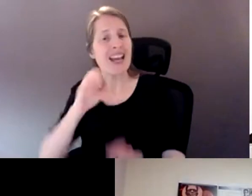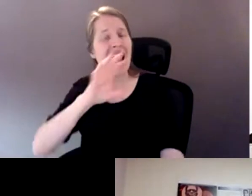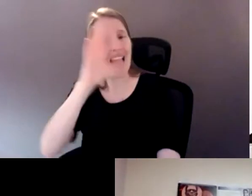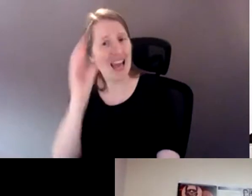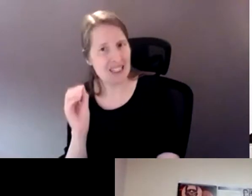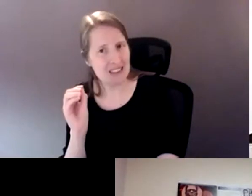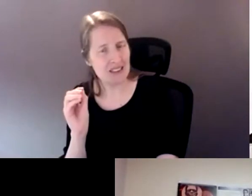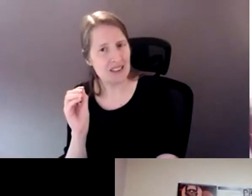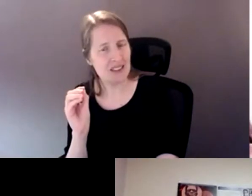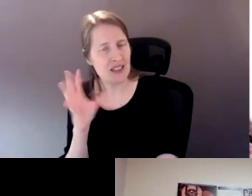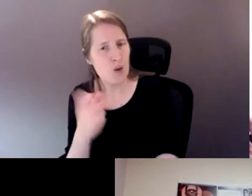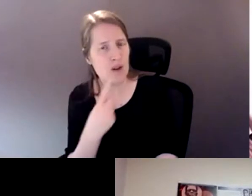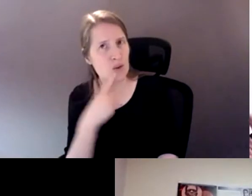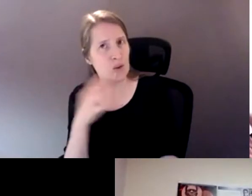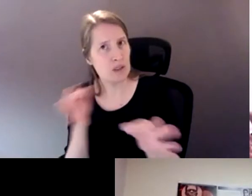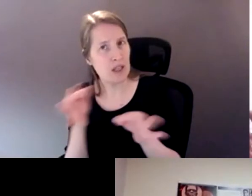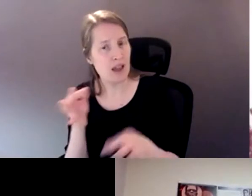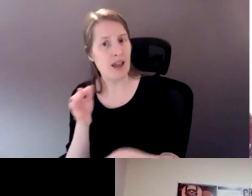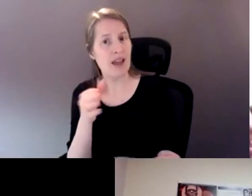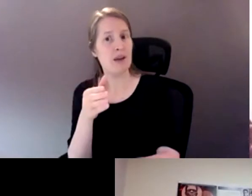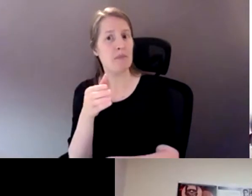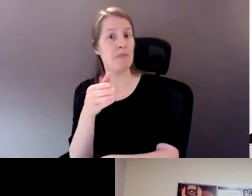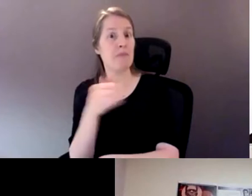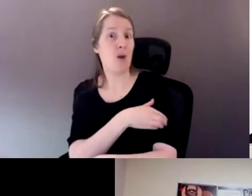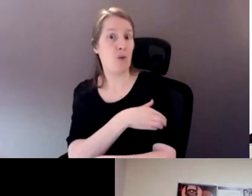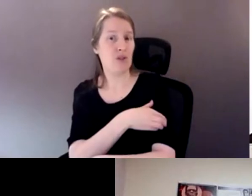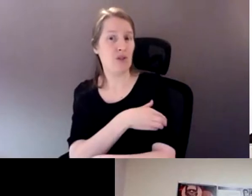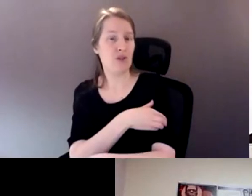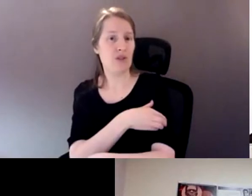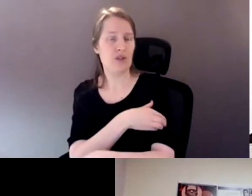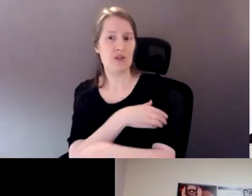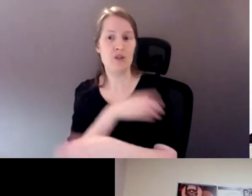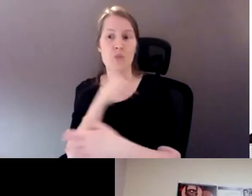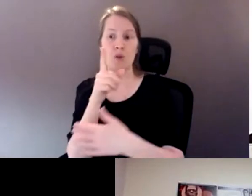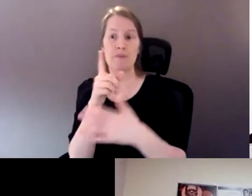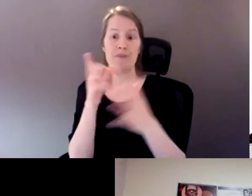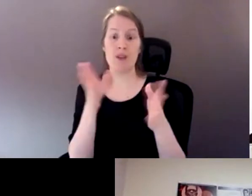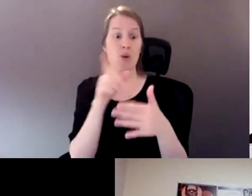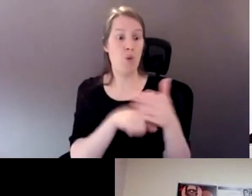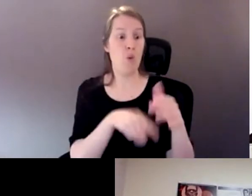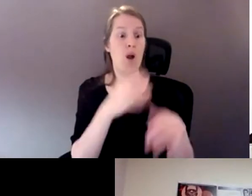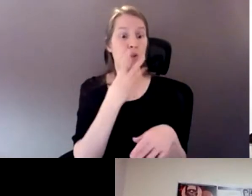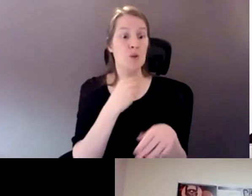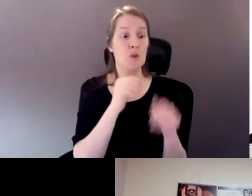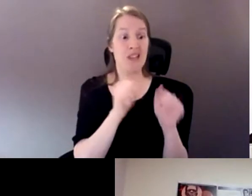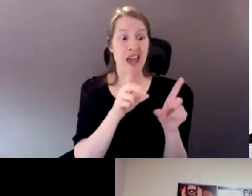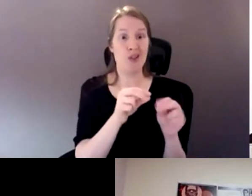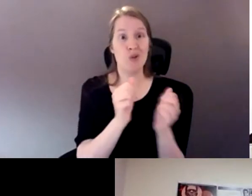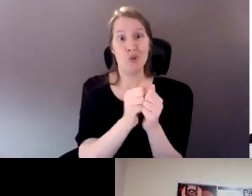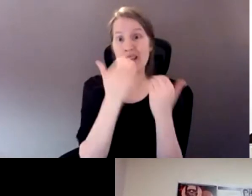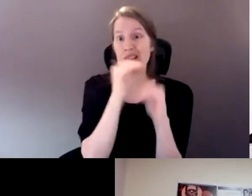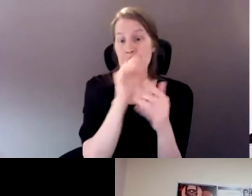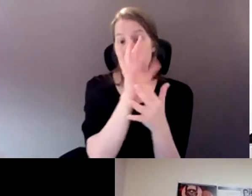possibility that the power between what Jews do and what they can choose to do on the one